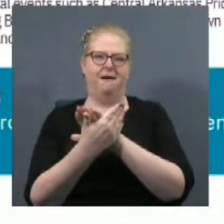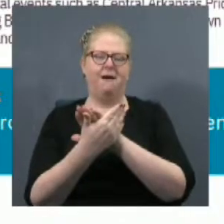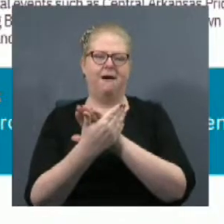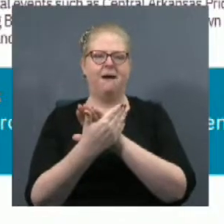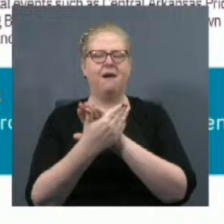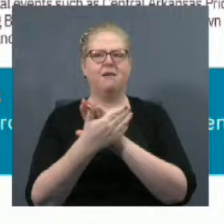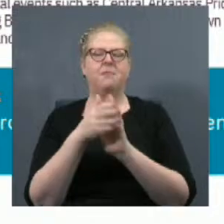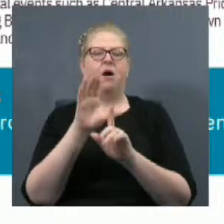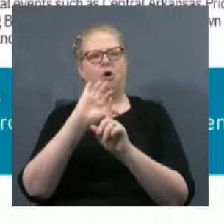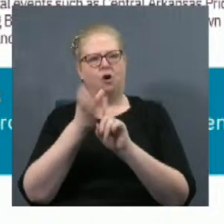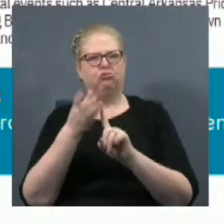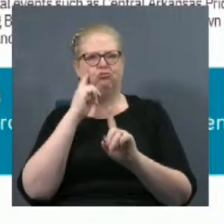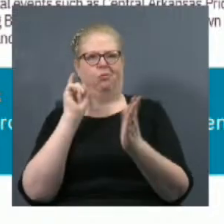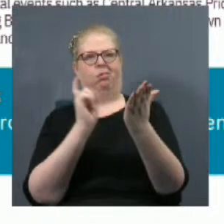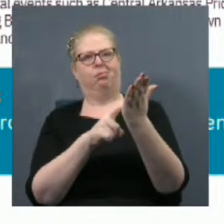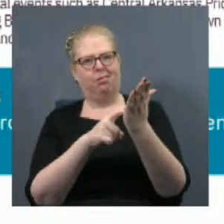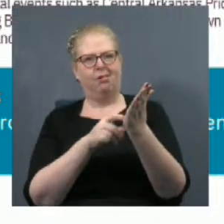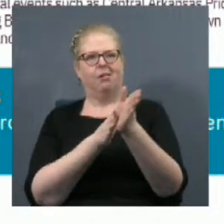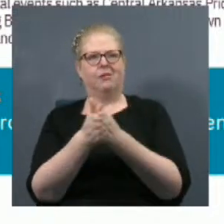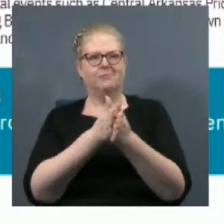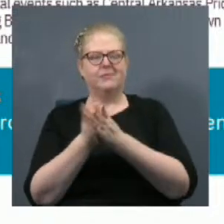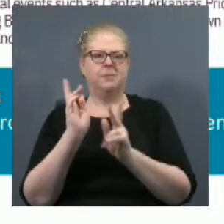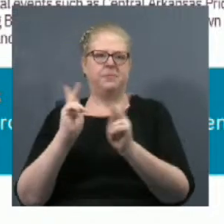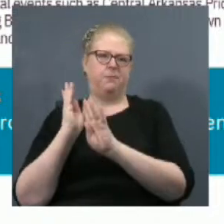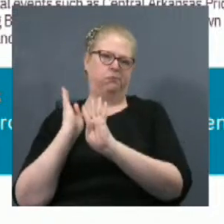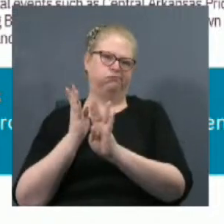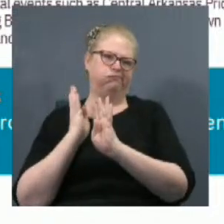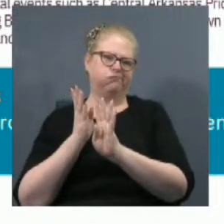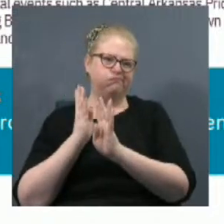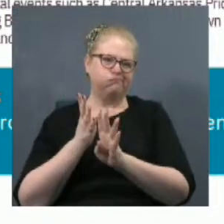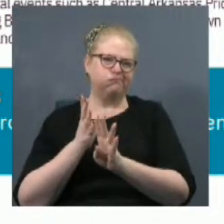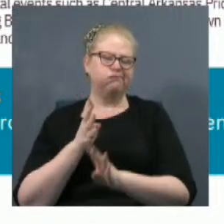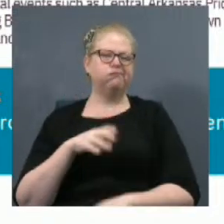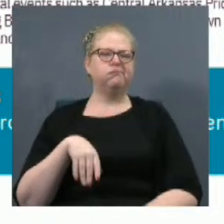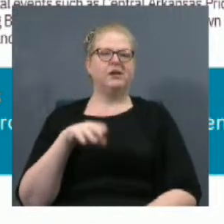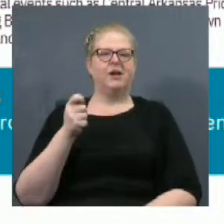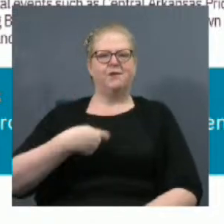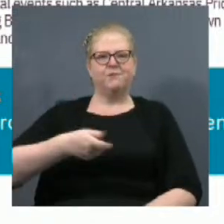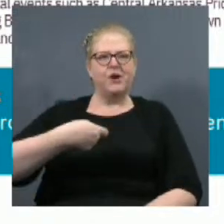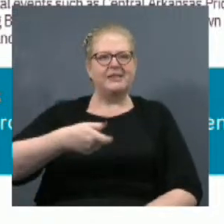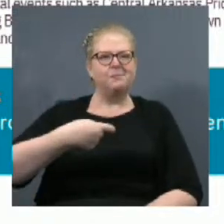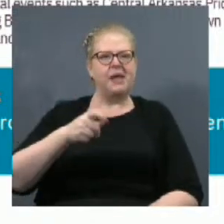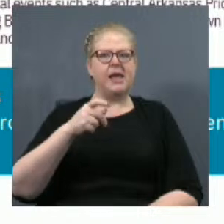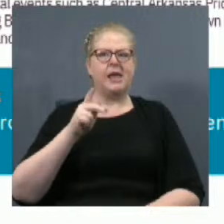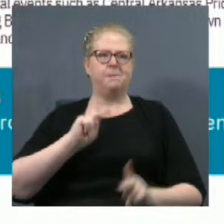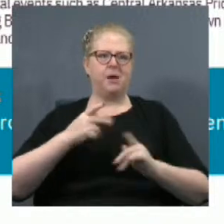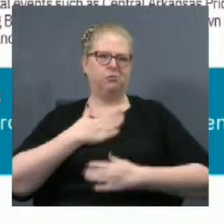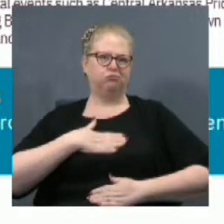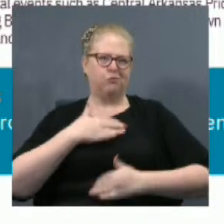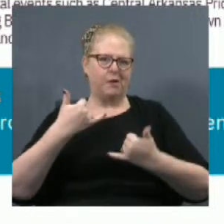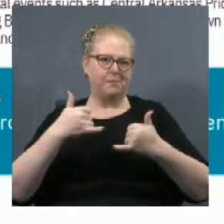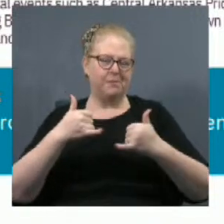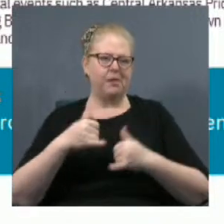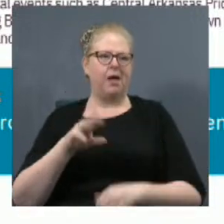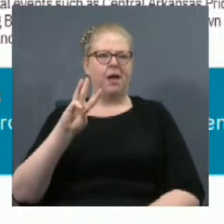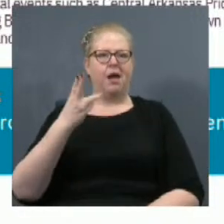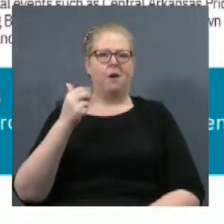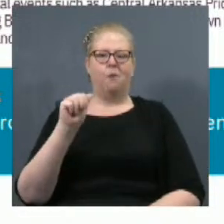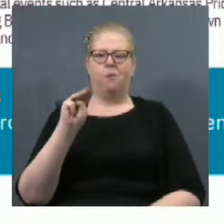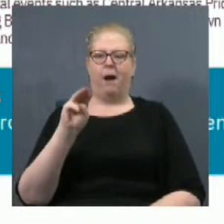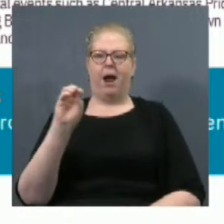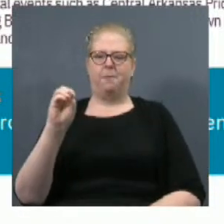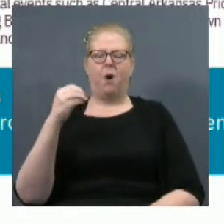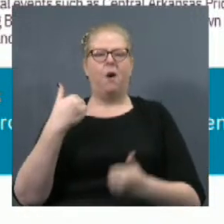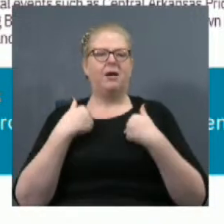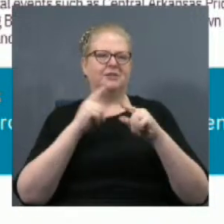says. The Frisbee activities, Whammo actually has a multitude of different games and toys